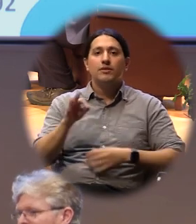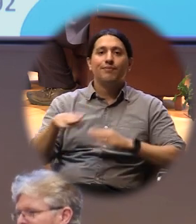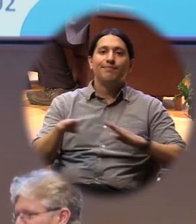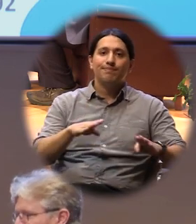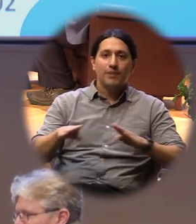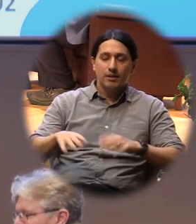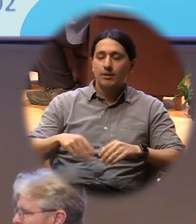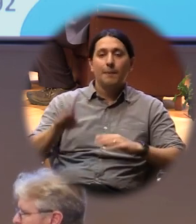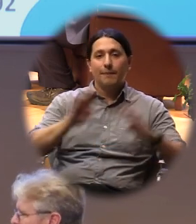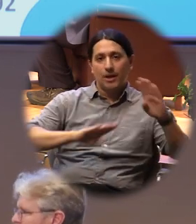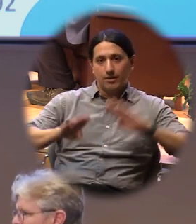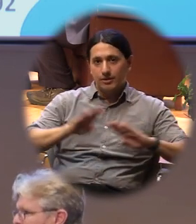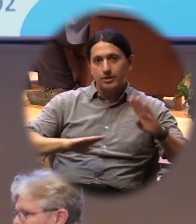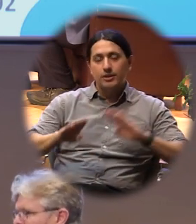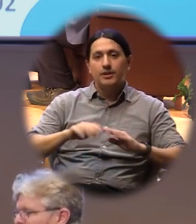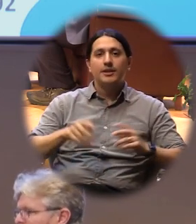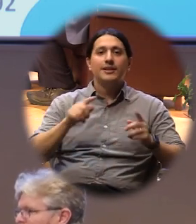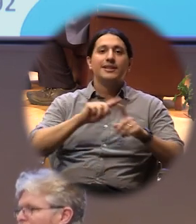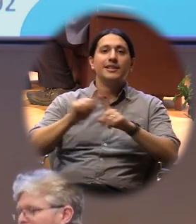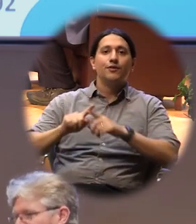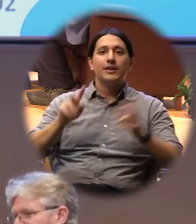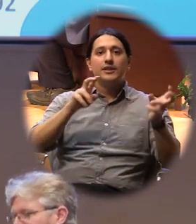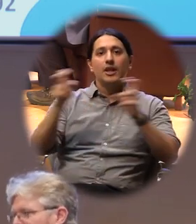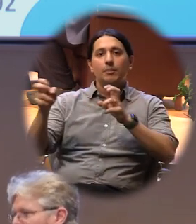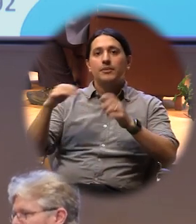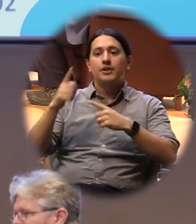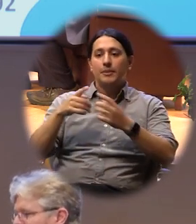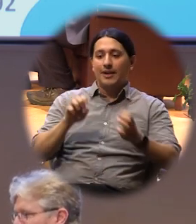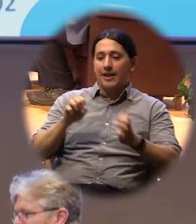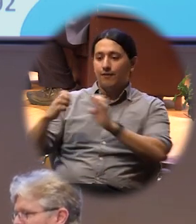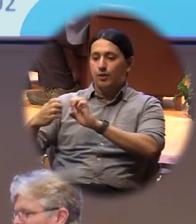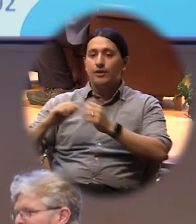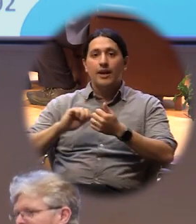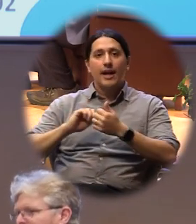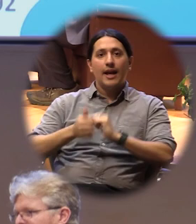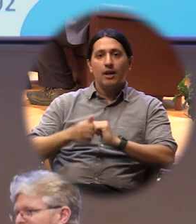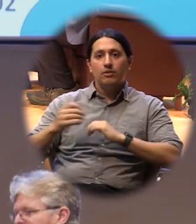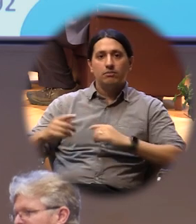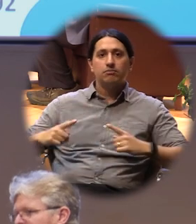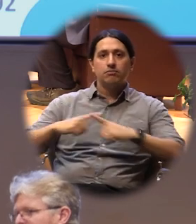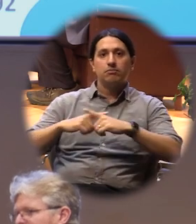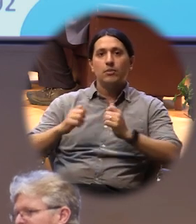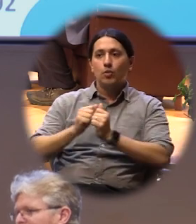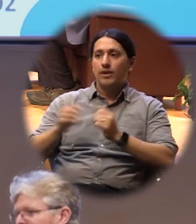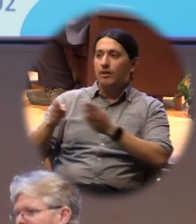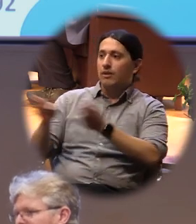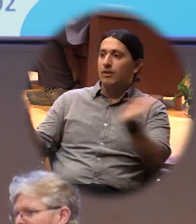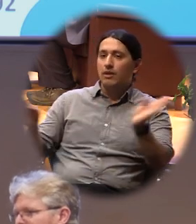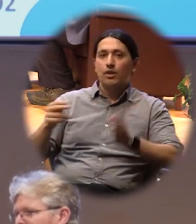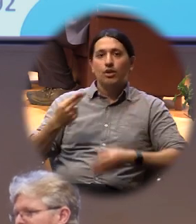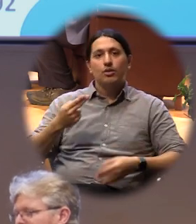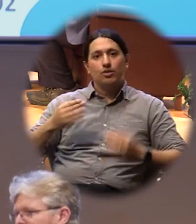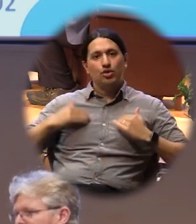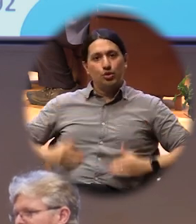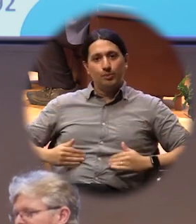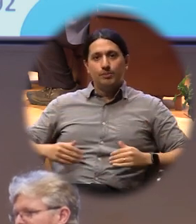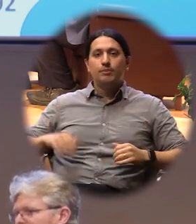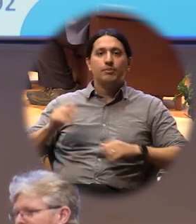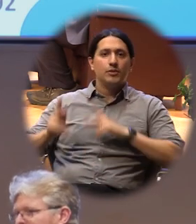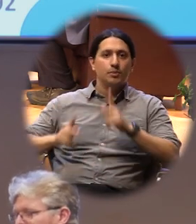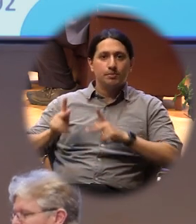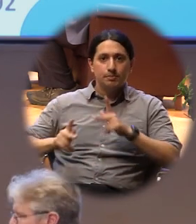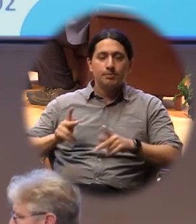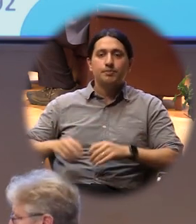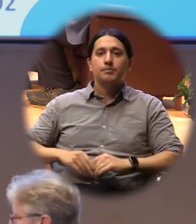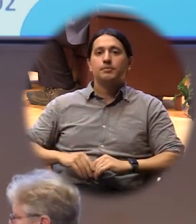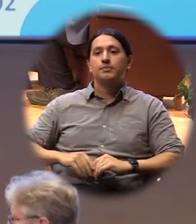some topics like evolution kind of intersect with humanity in ways that I really honestly had not delved into to